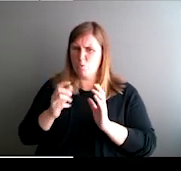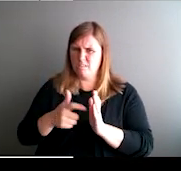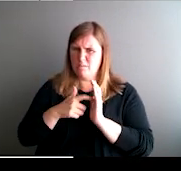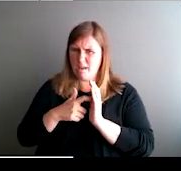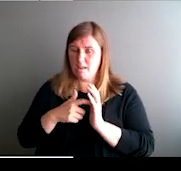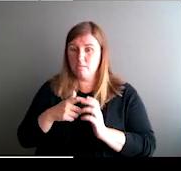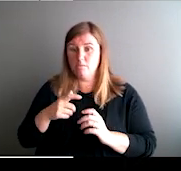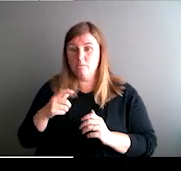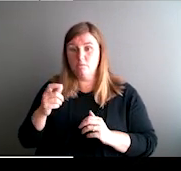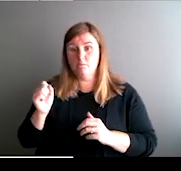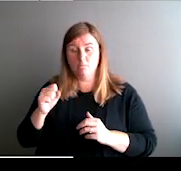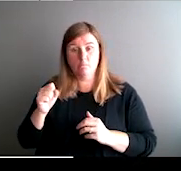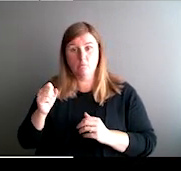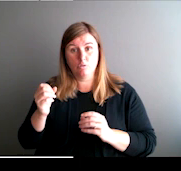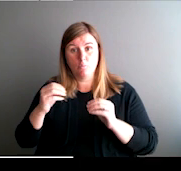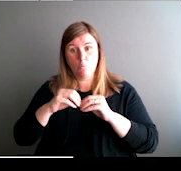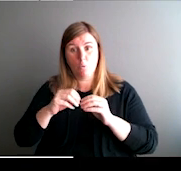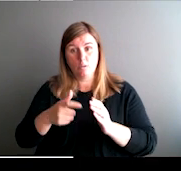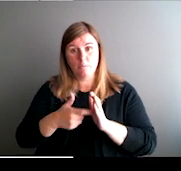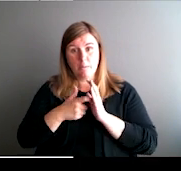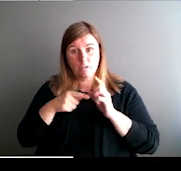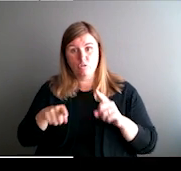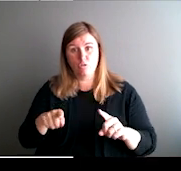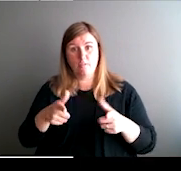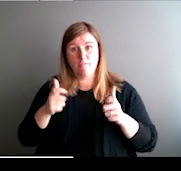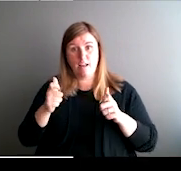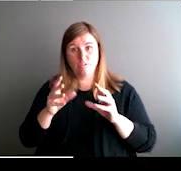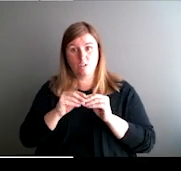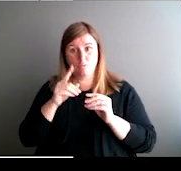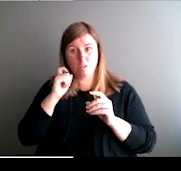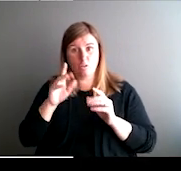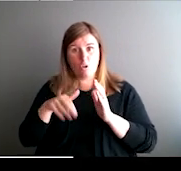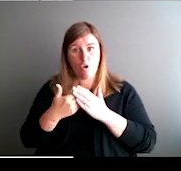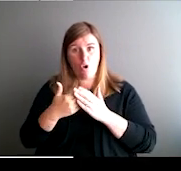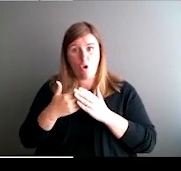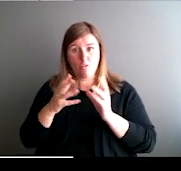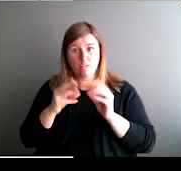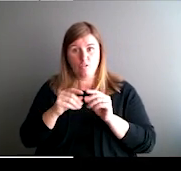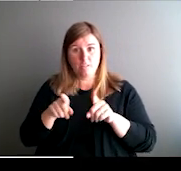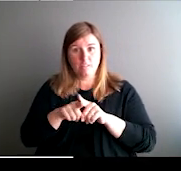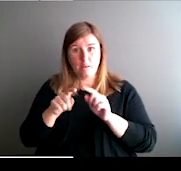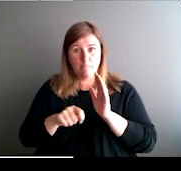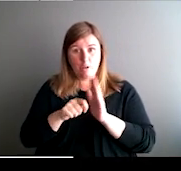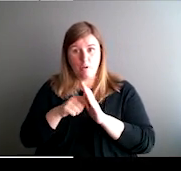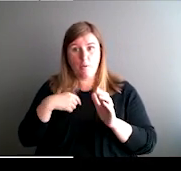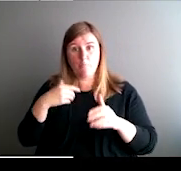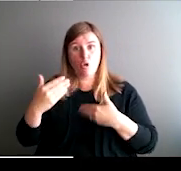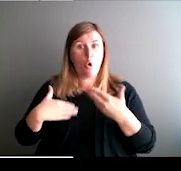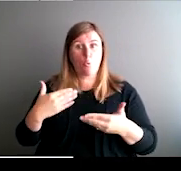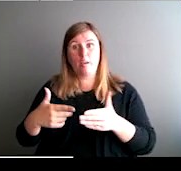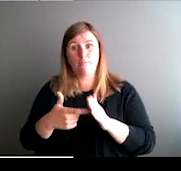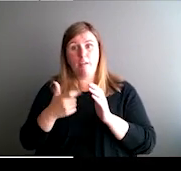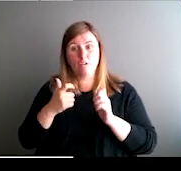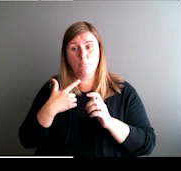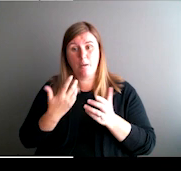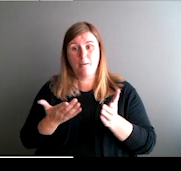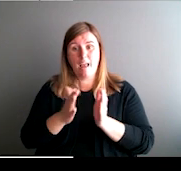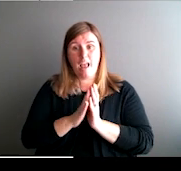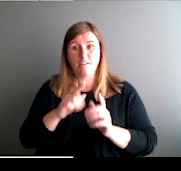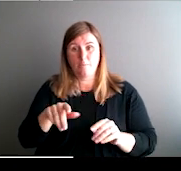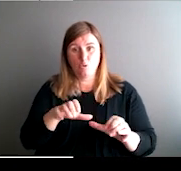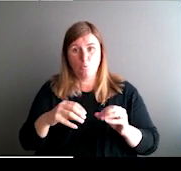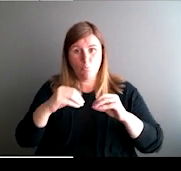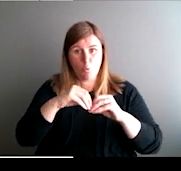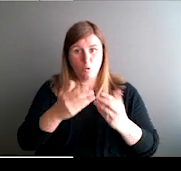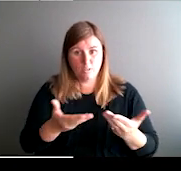There are more demands in the faster session because all the sessions are the same period. But if I'm going faster, I'm going to ask the kid to do more